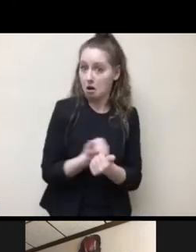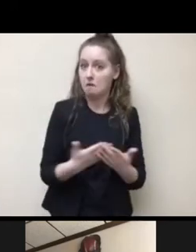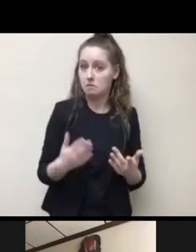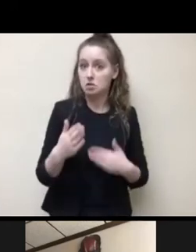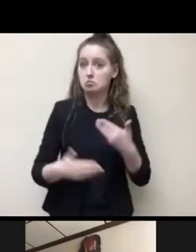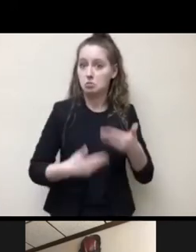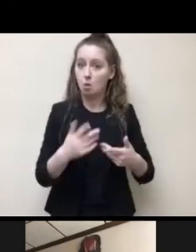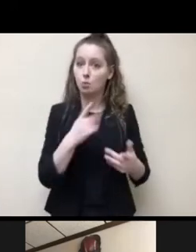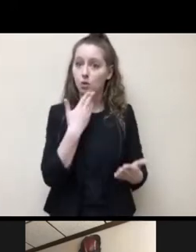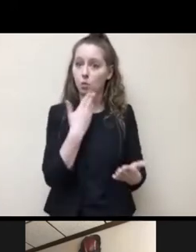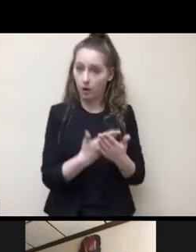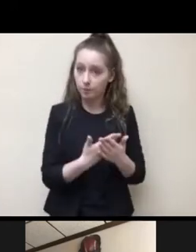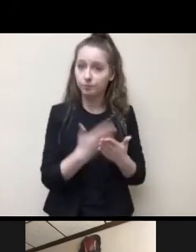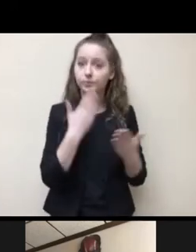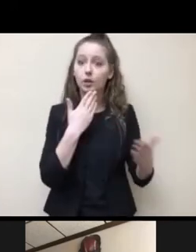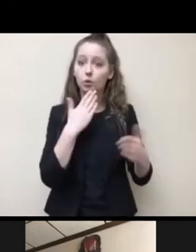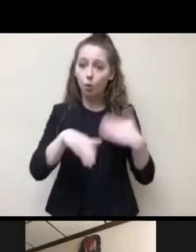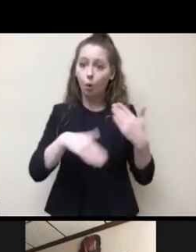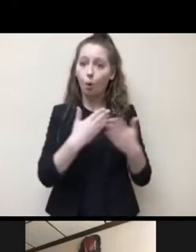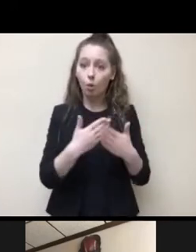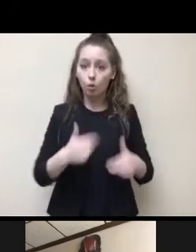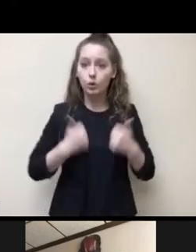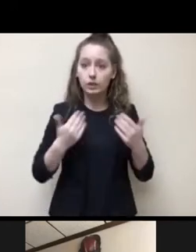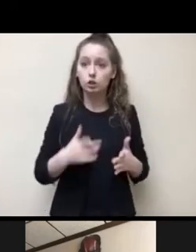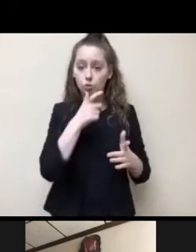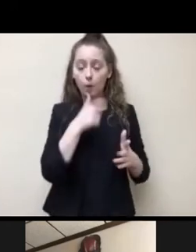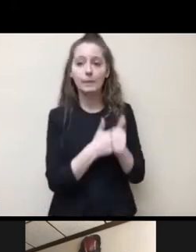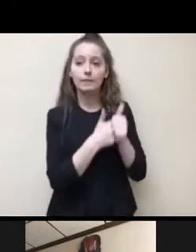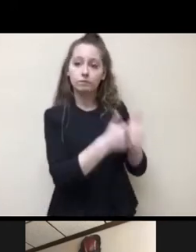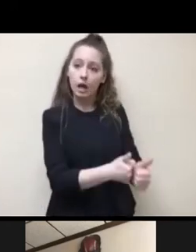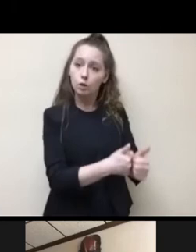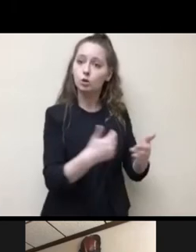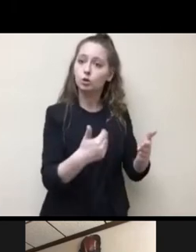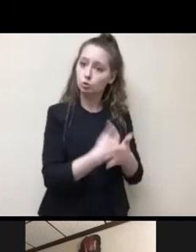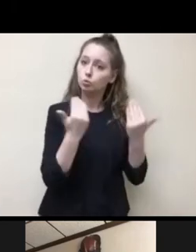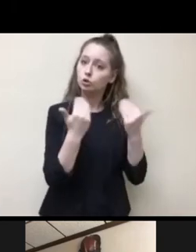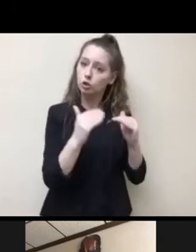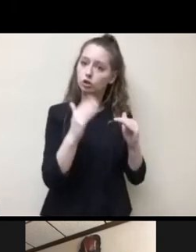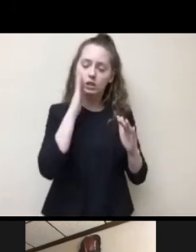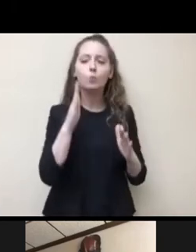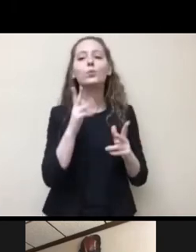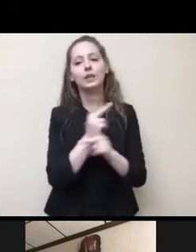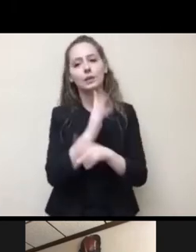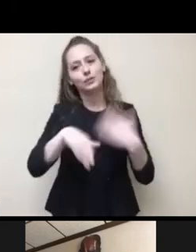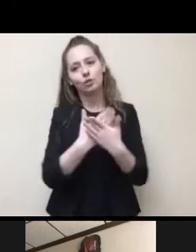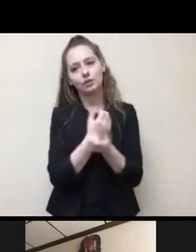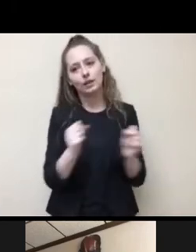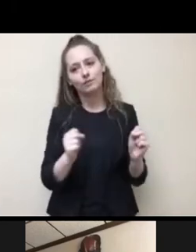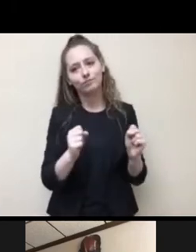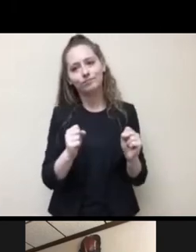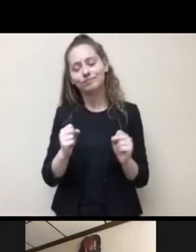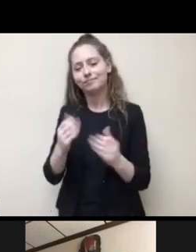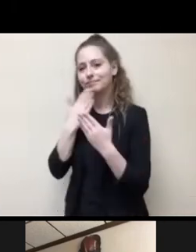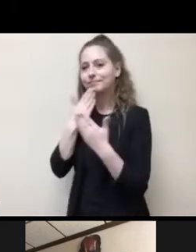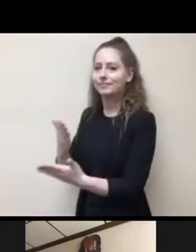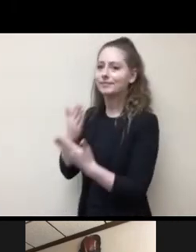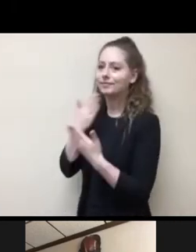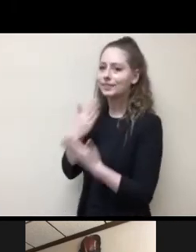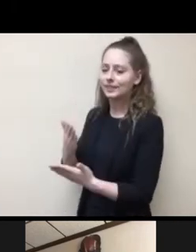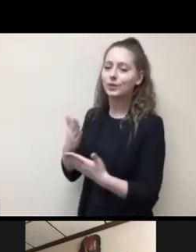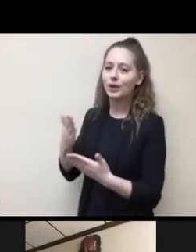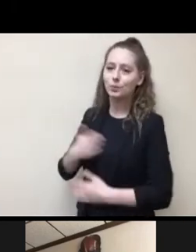all the residents that have been abiding by the new restrictions that are going to keep us all safe. Thank you, Phil. Appreciate the update.